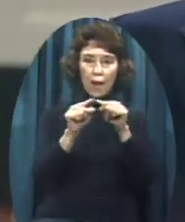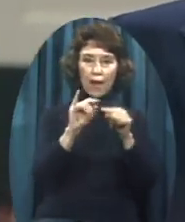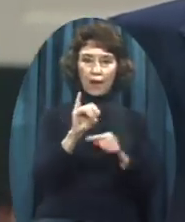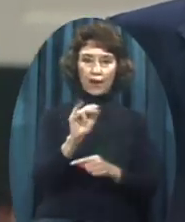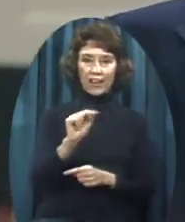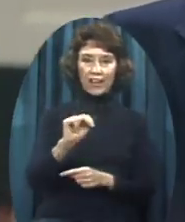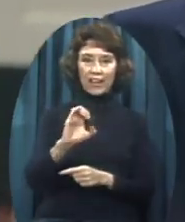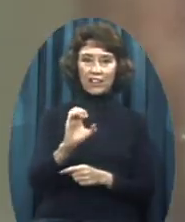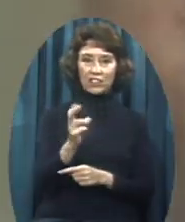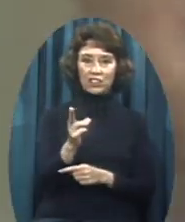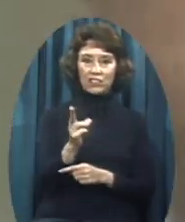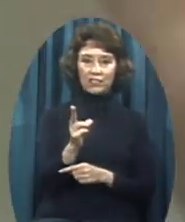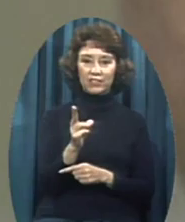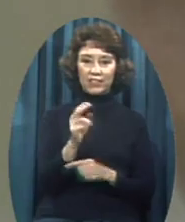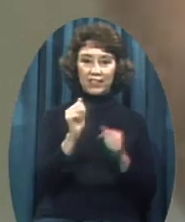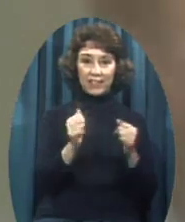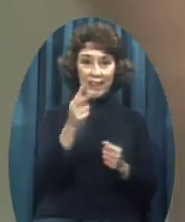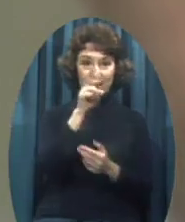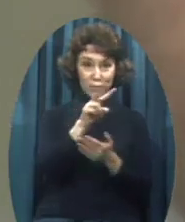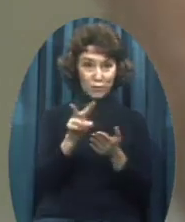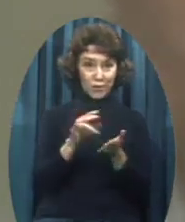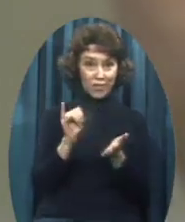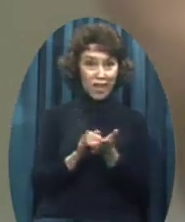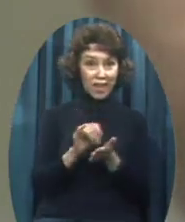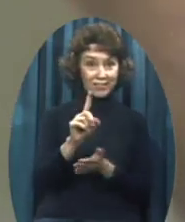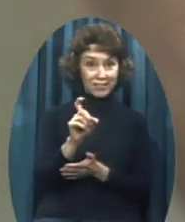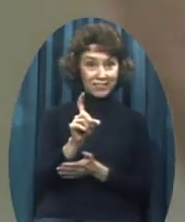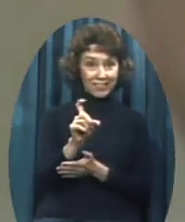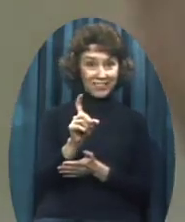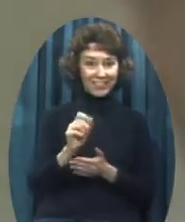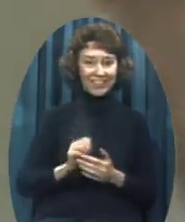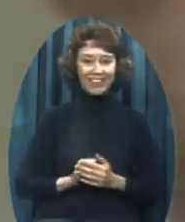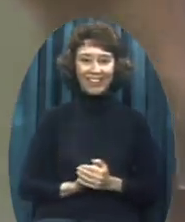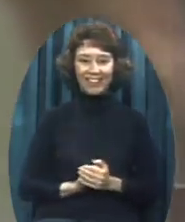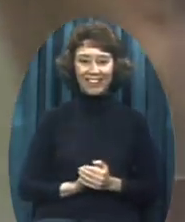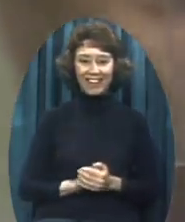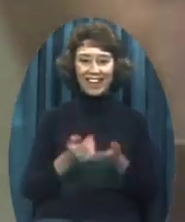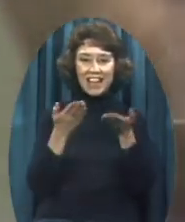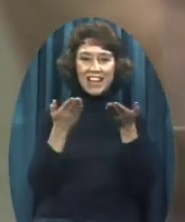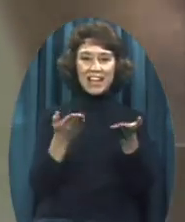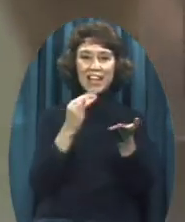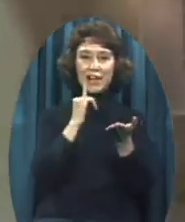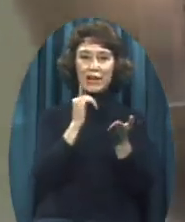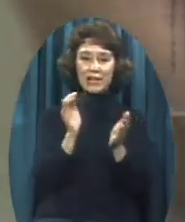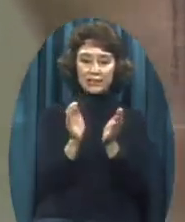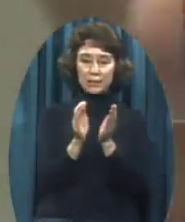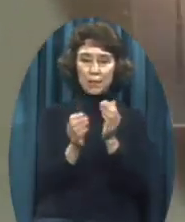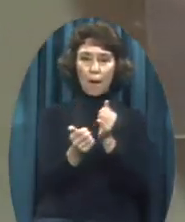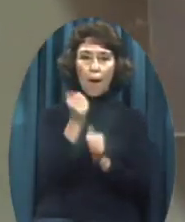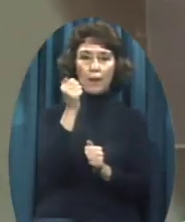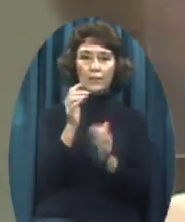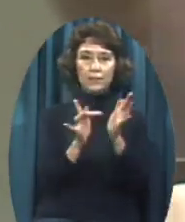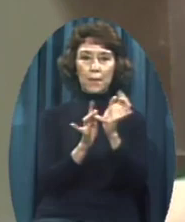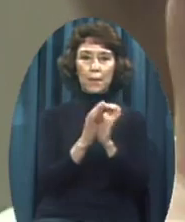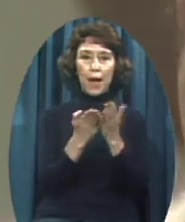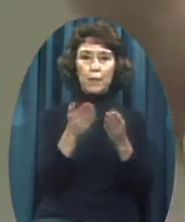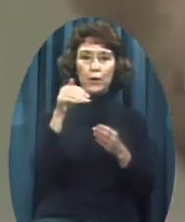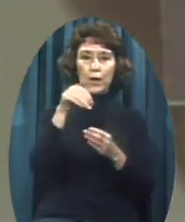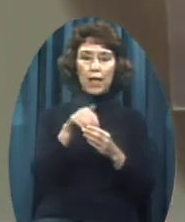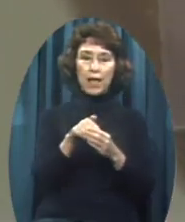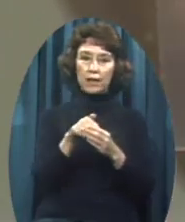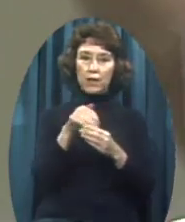1 square inch. Can you read any of the text from where you are there? Here is the smallest Bible in the world. And in